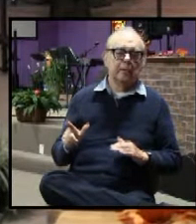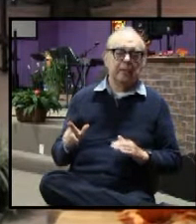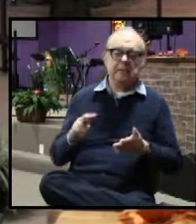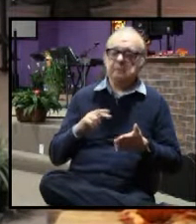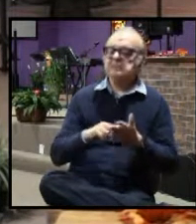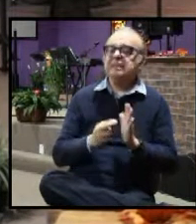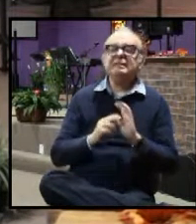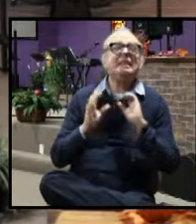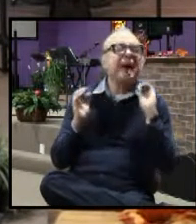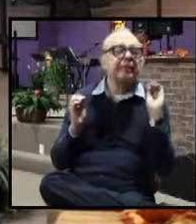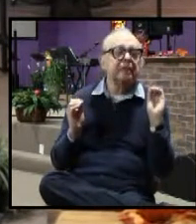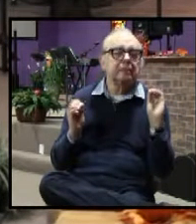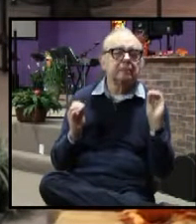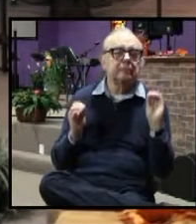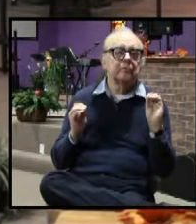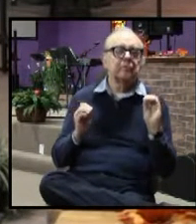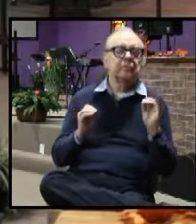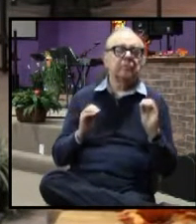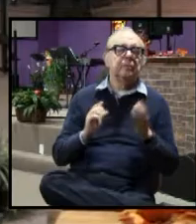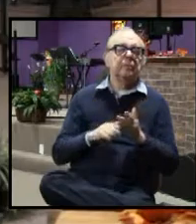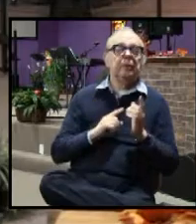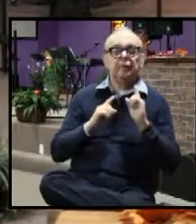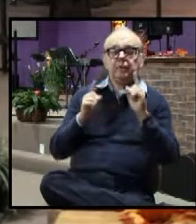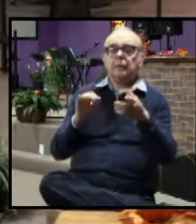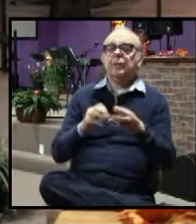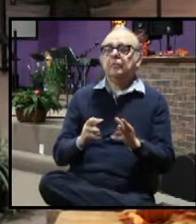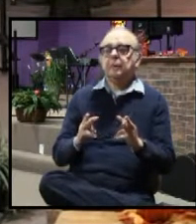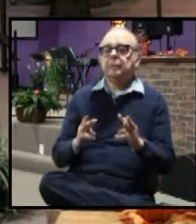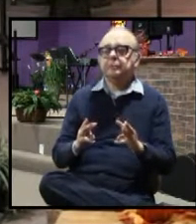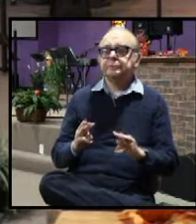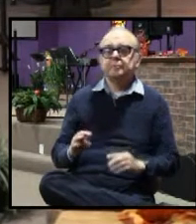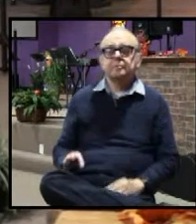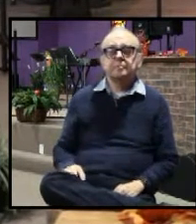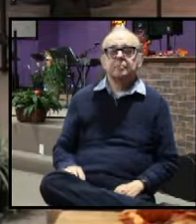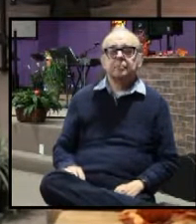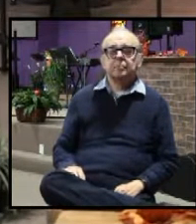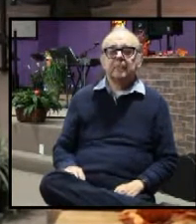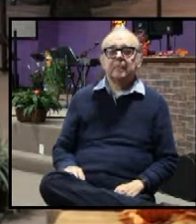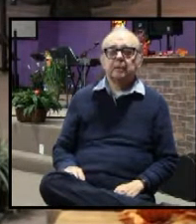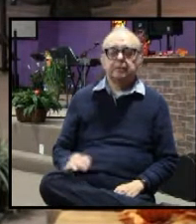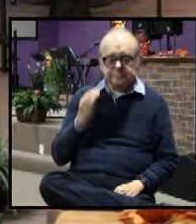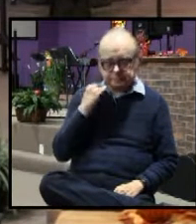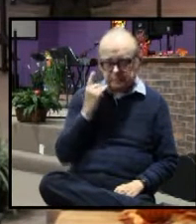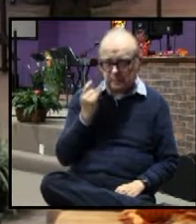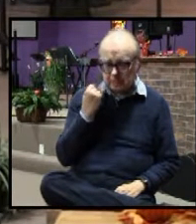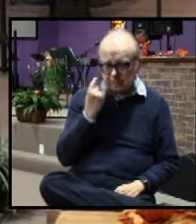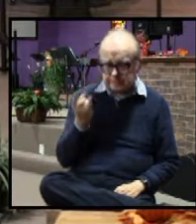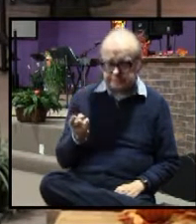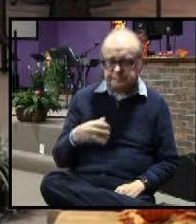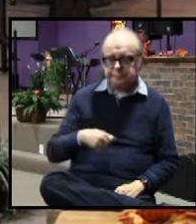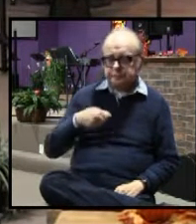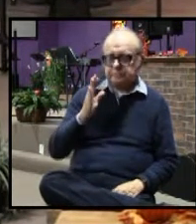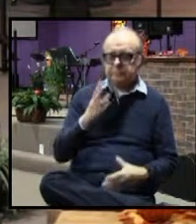It's absolutely meaningless. And so we go that way. So, if you were to take God